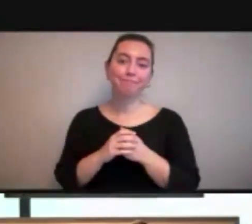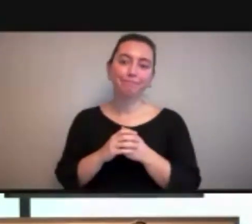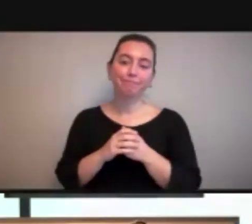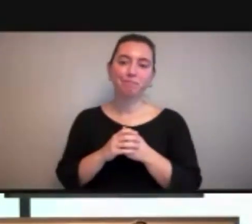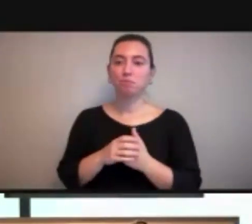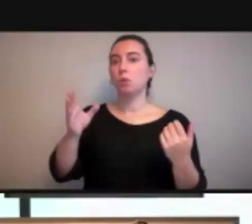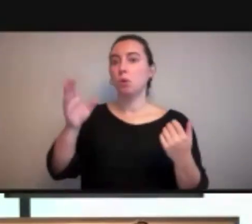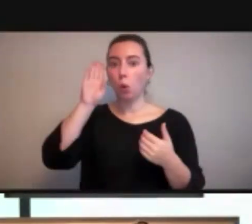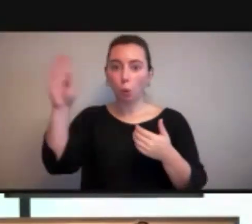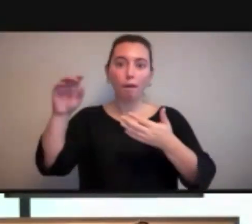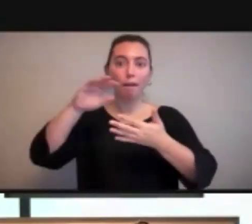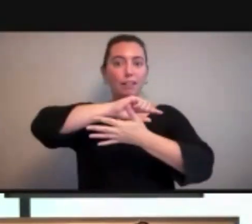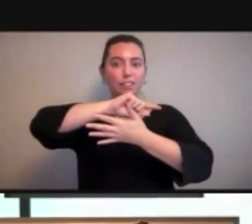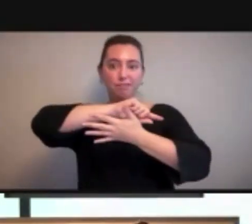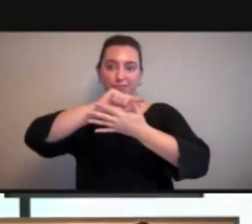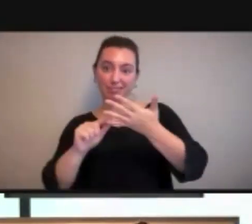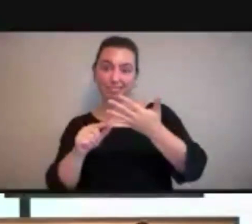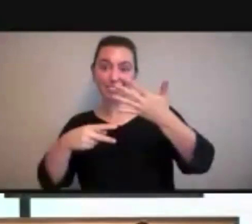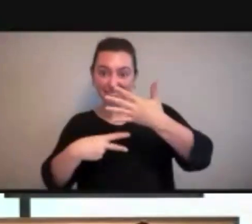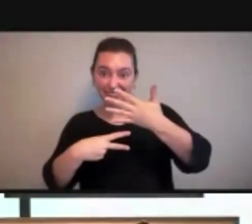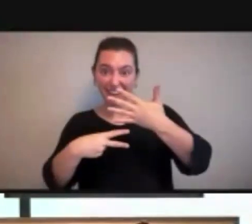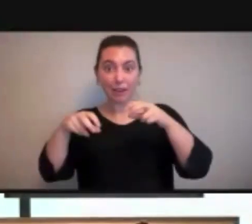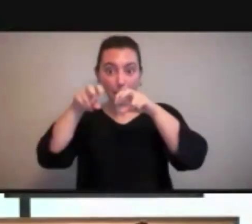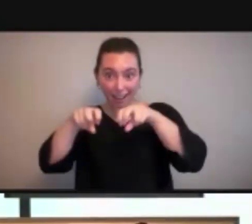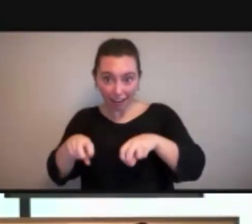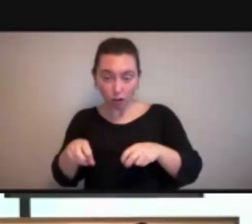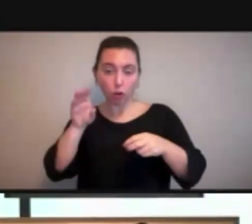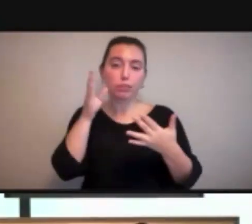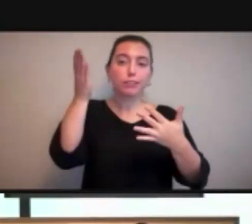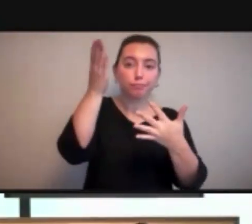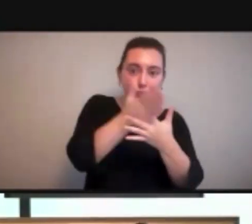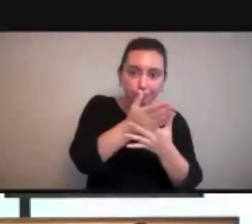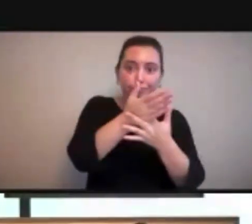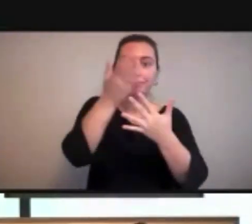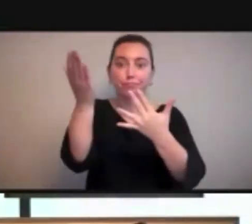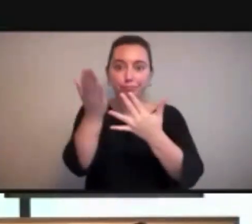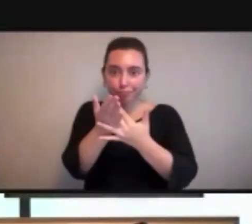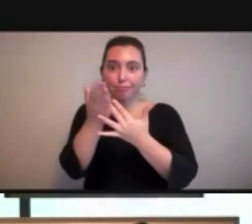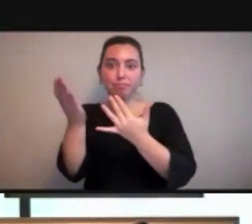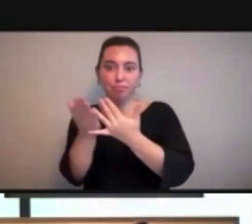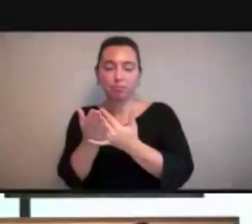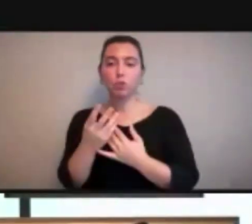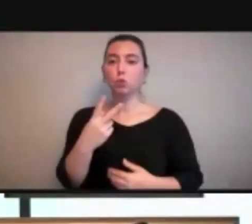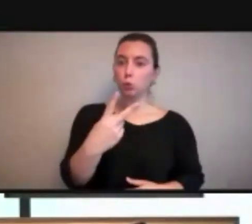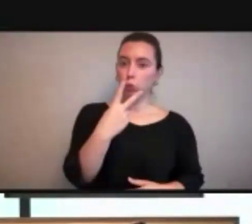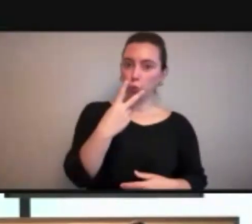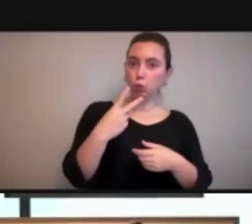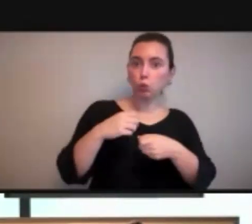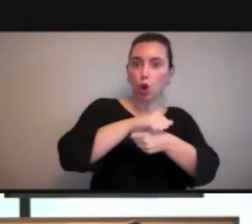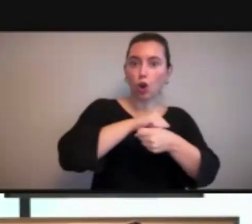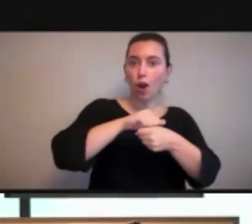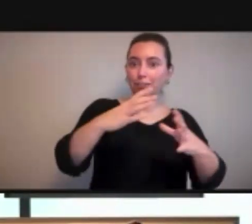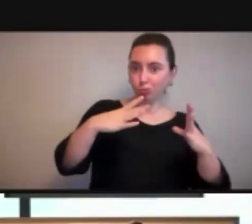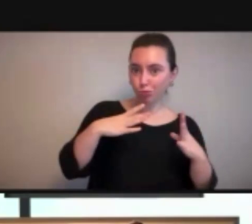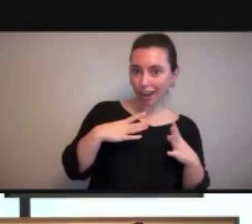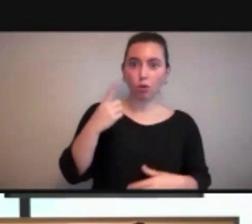coffee in the morning and in the afternoon, and we will have a lunch break in the middle, of course. But again, we